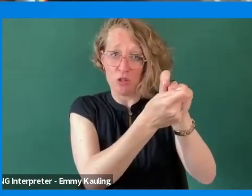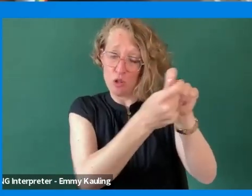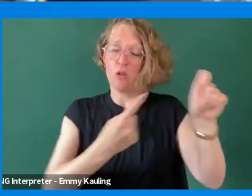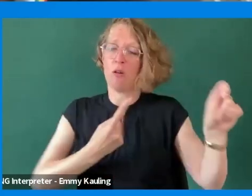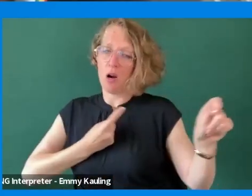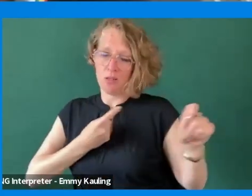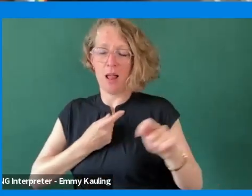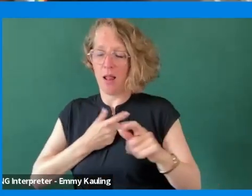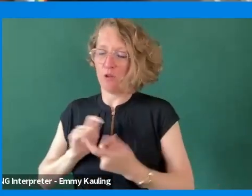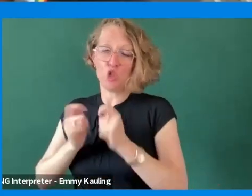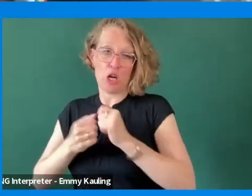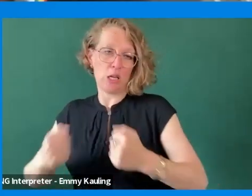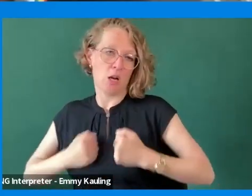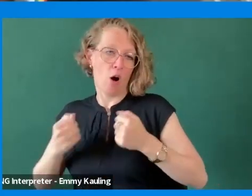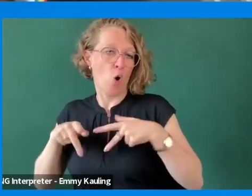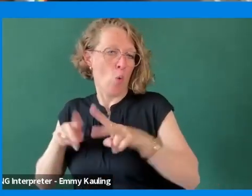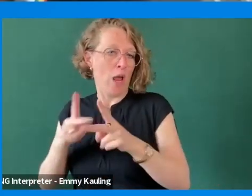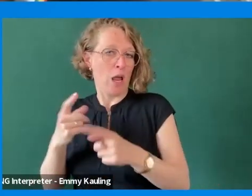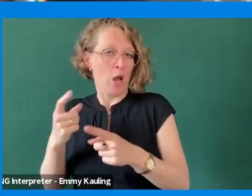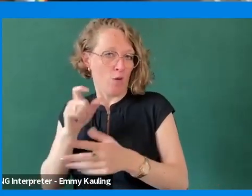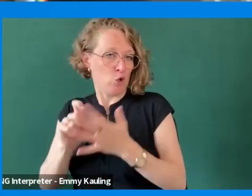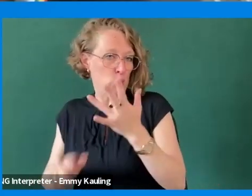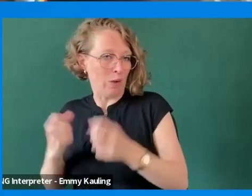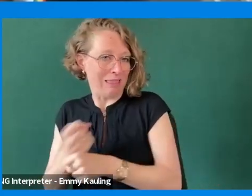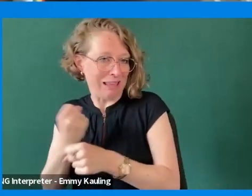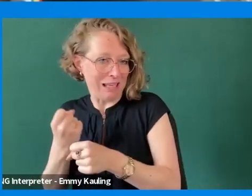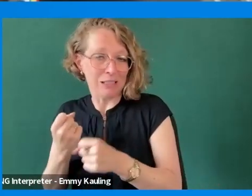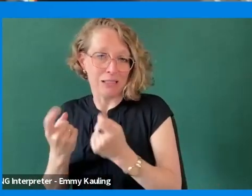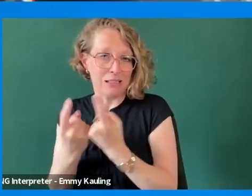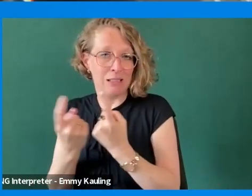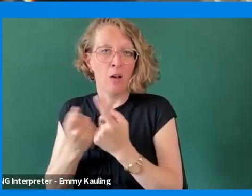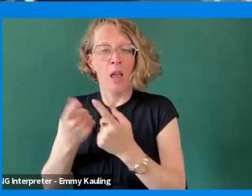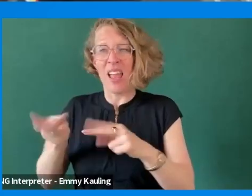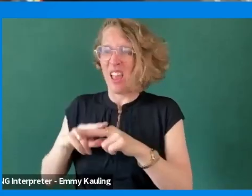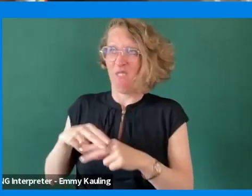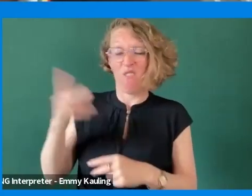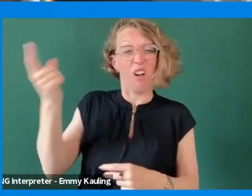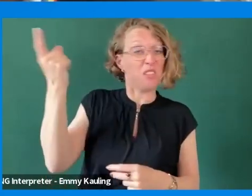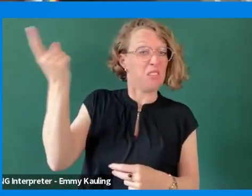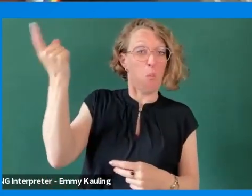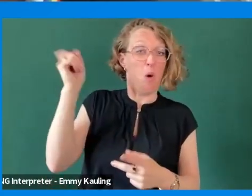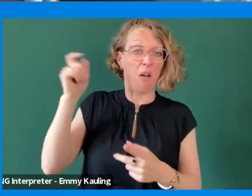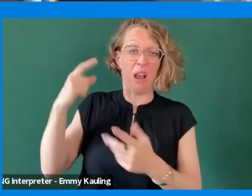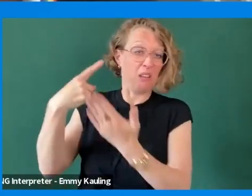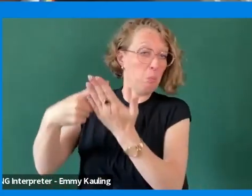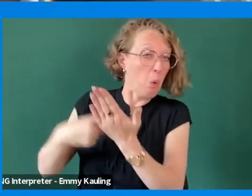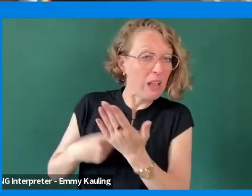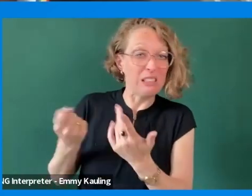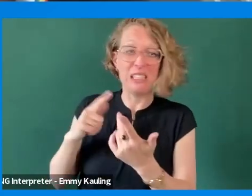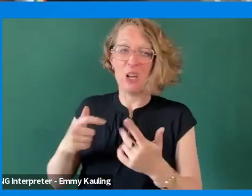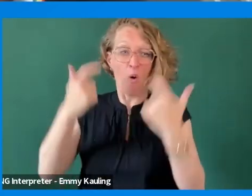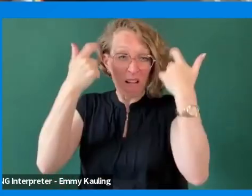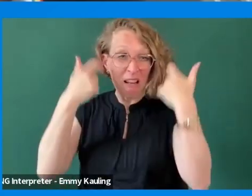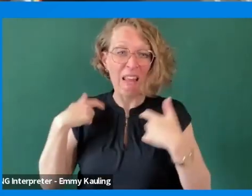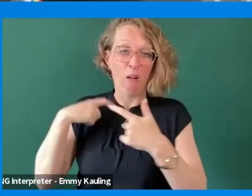something different. And if we wait for some third party to come along with a policy or legislative requirement, we will wait longer than